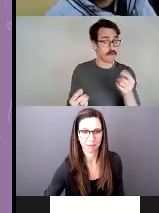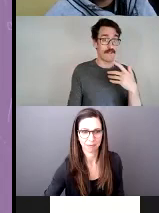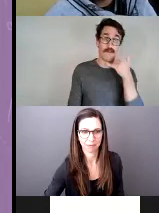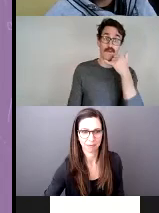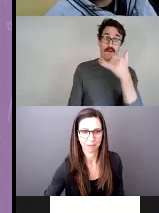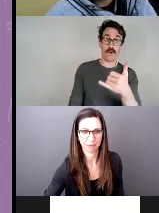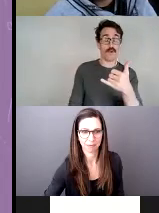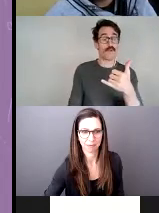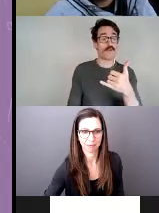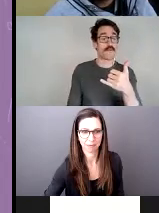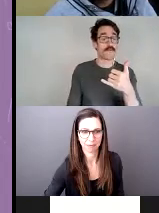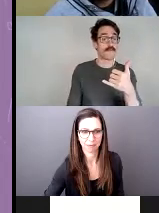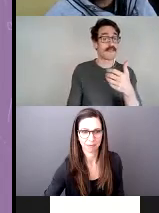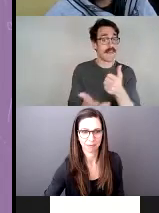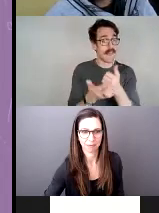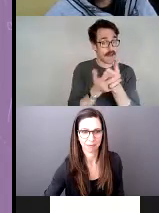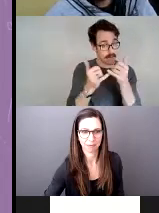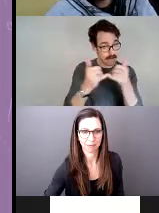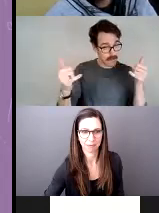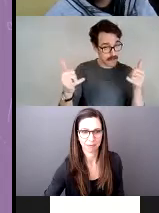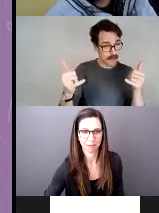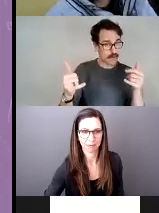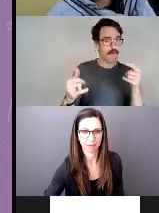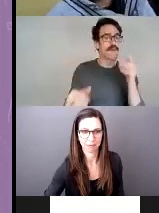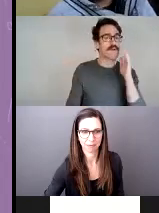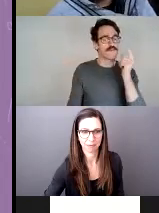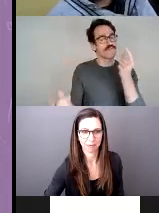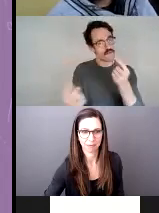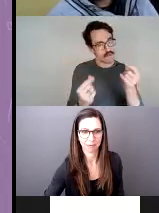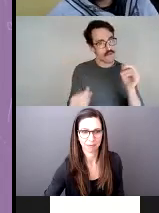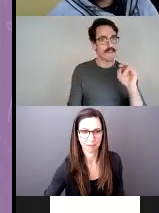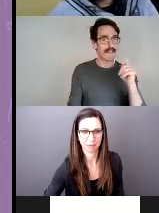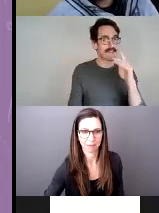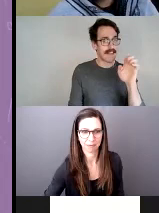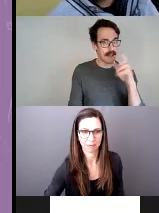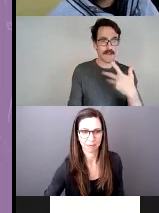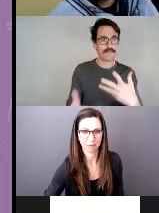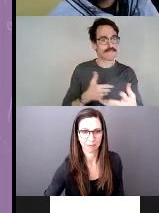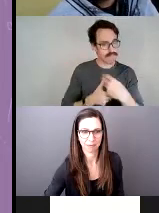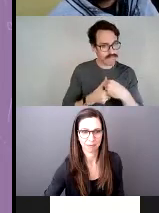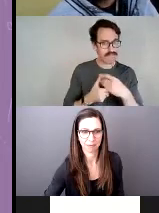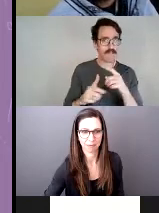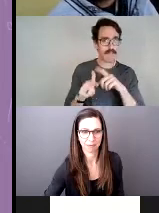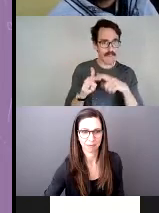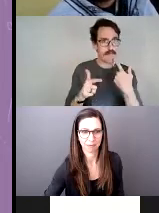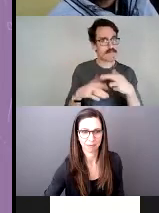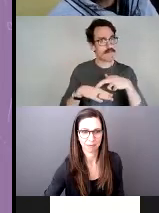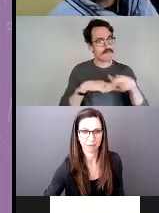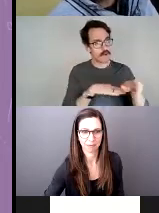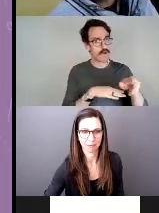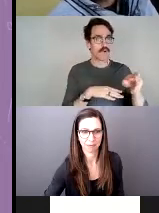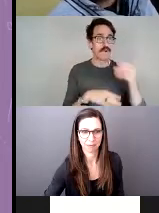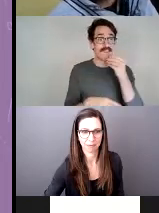Helpline. We will then do an intake, and if appropriate, we will put you to a shelter that has available space.